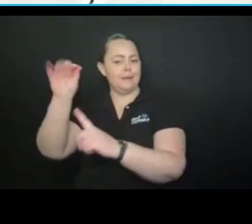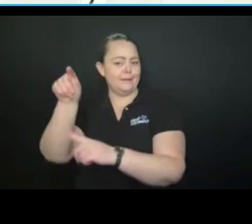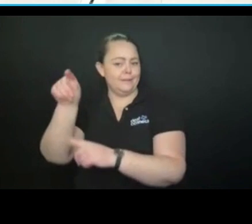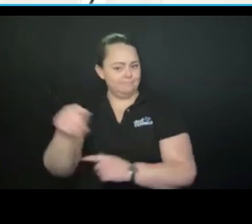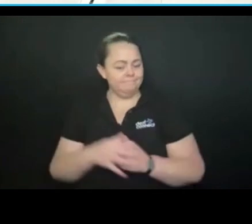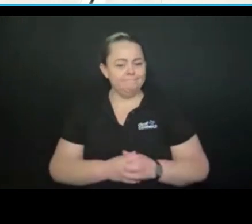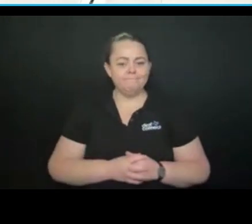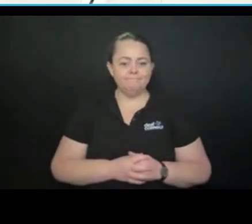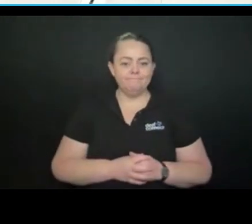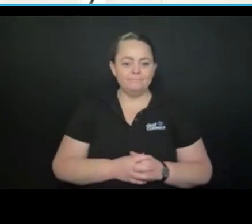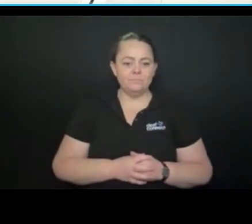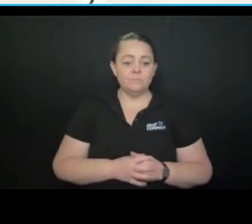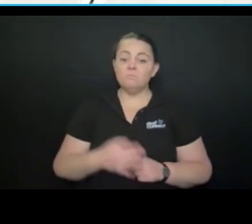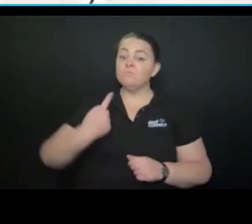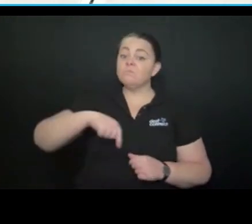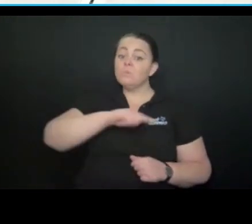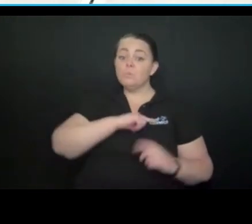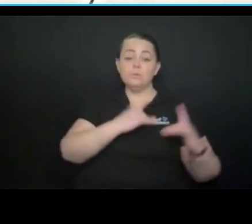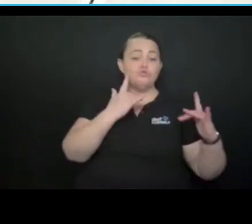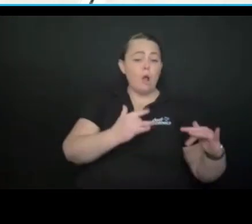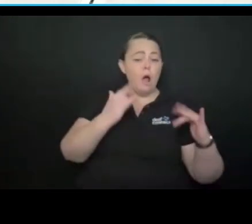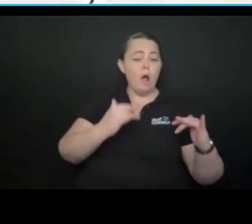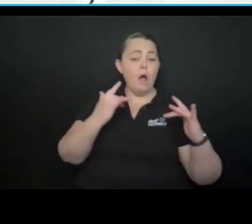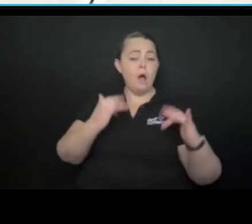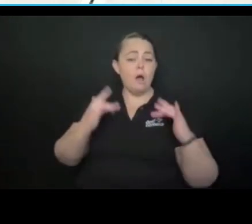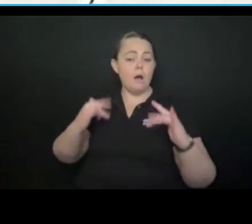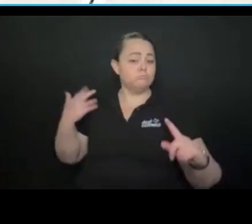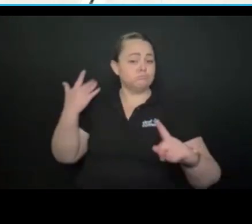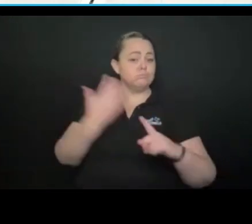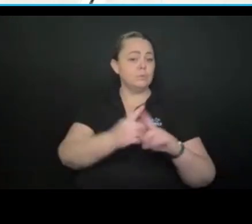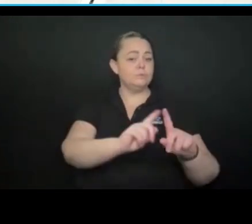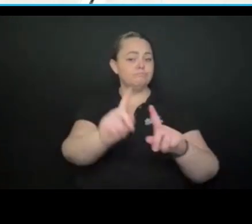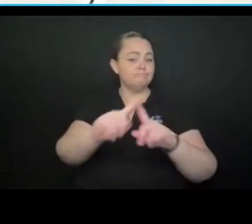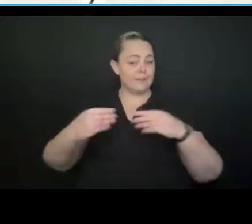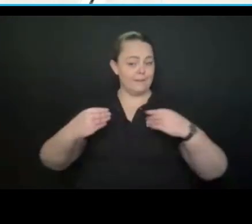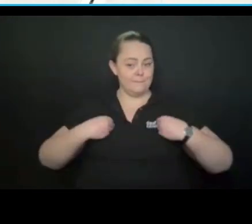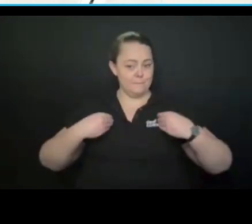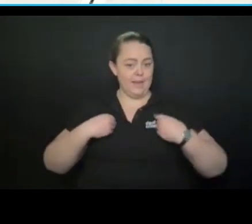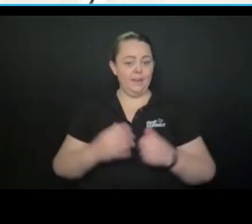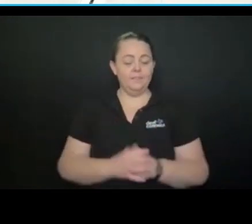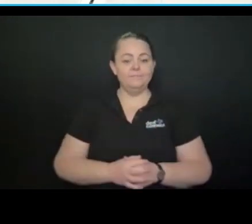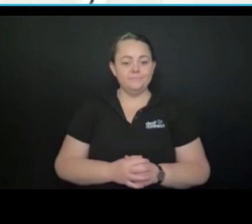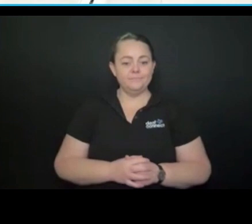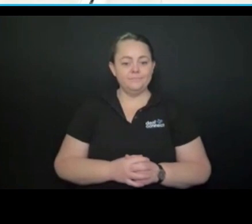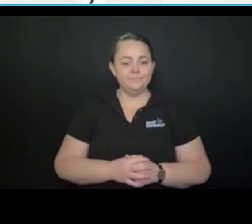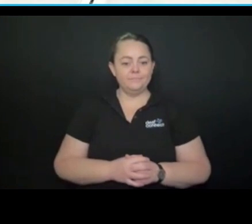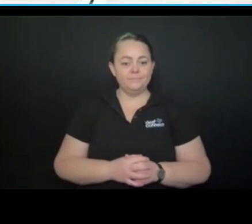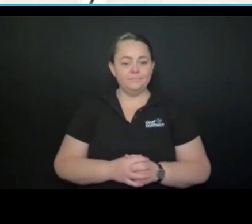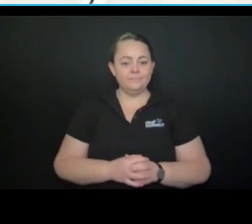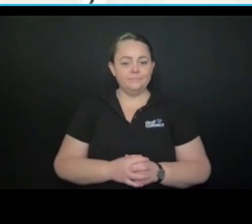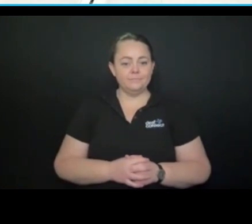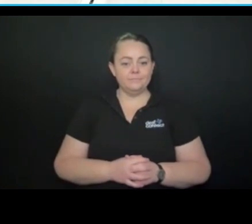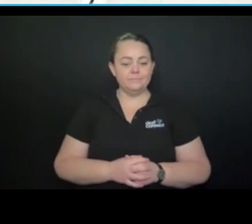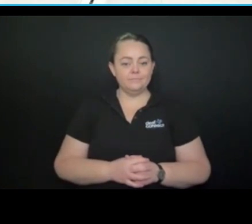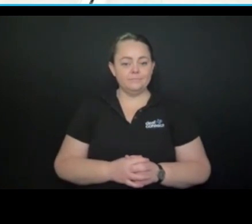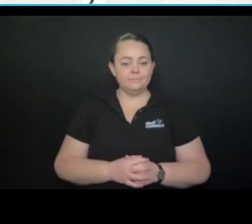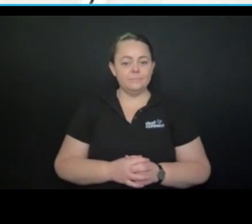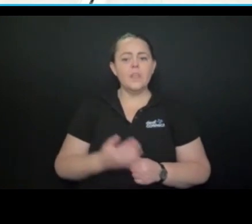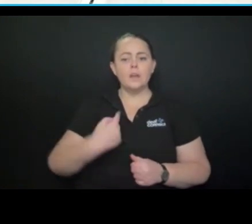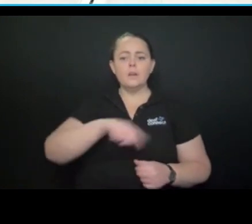really wanted to stress to you today is that the end game is not a prevalence of 0. To talk more on the new